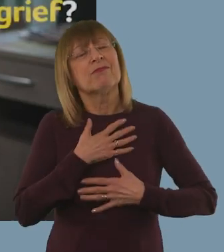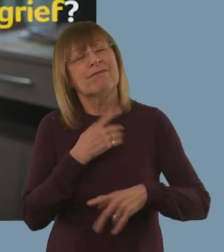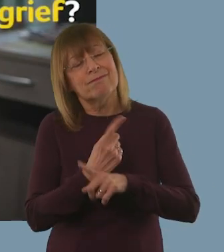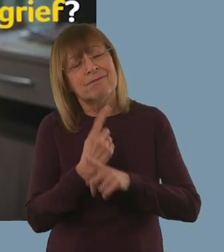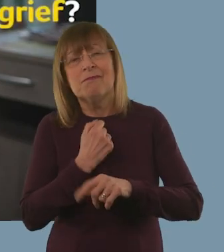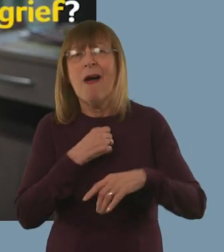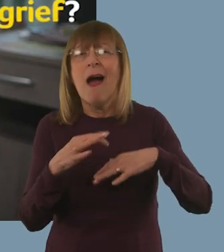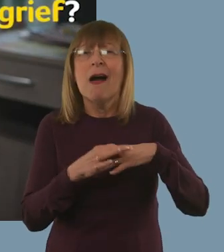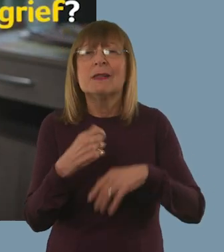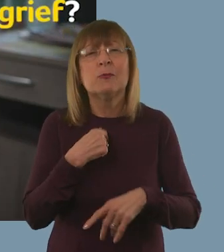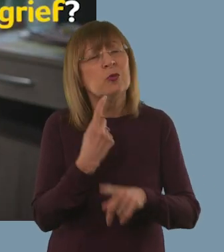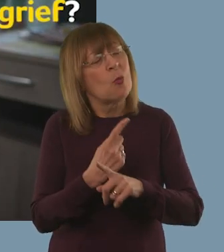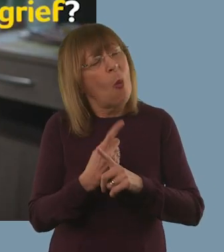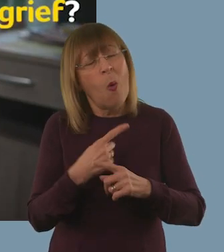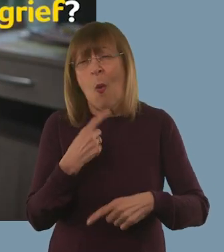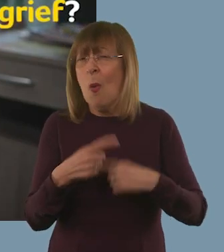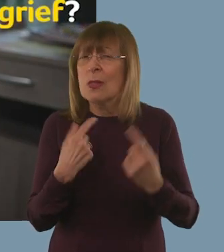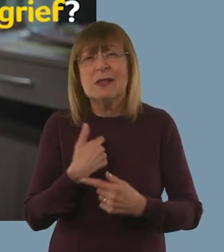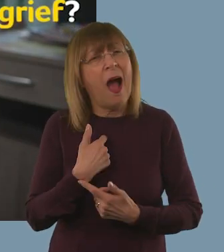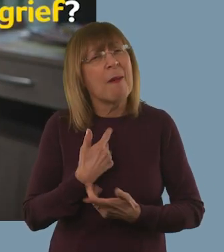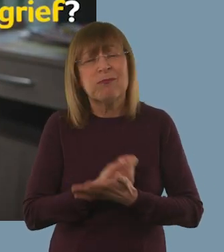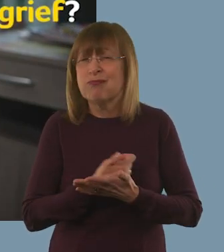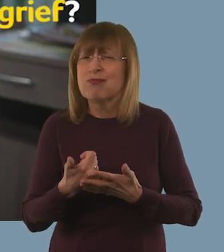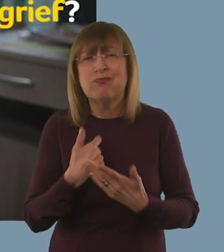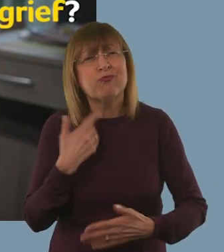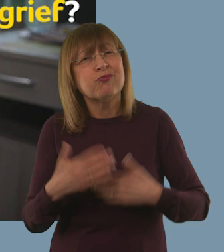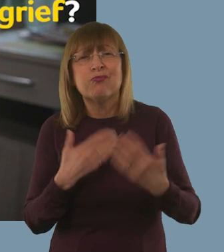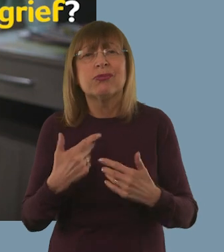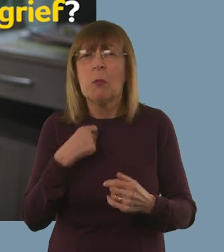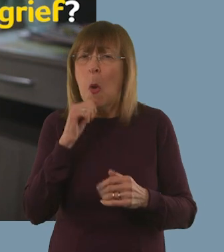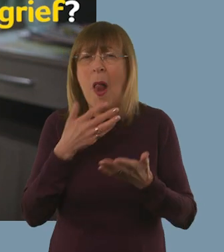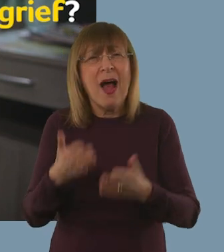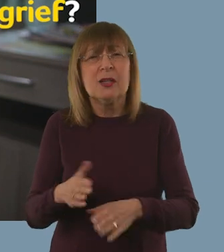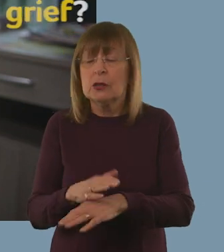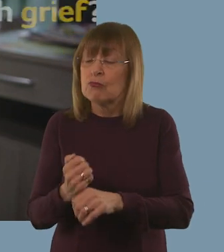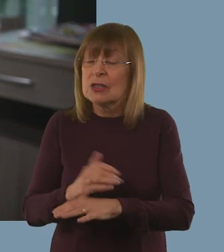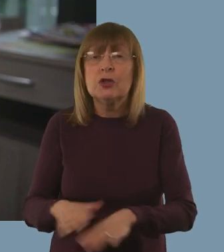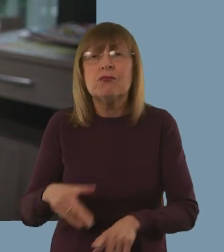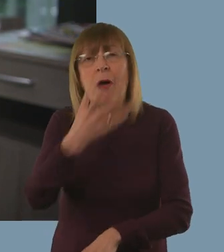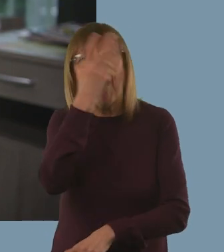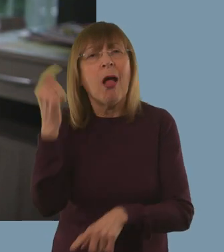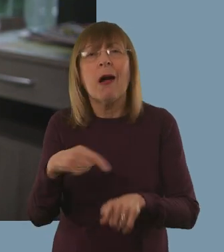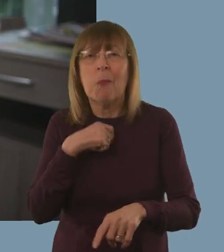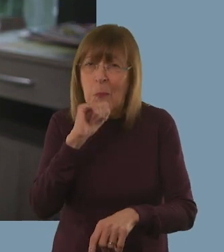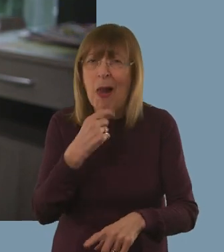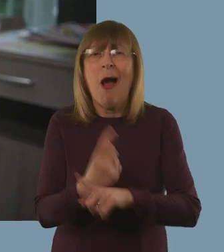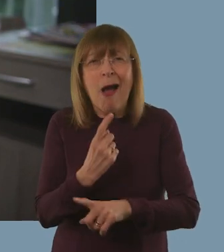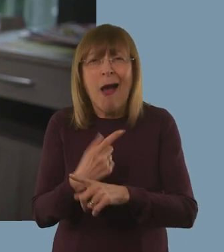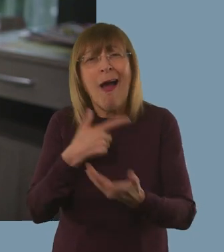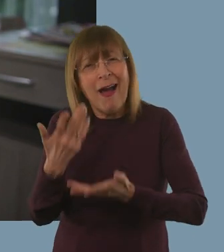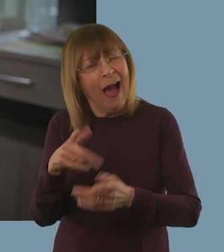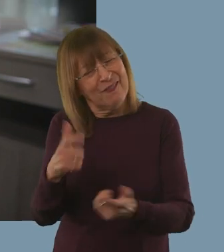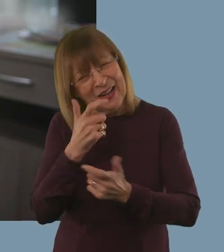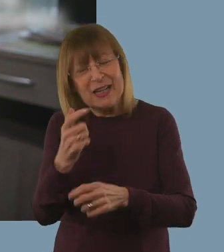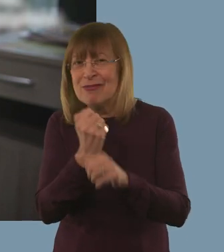I love talking about my husband. I talk about him all the time. I mean, I don't let my grandchildren forget it. You know, I talk about him, say all funny